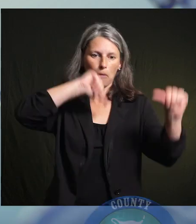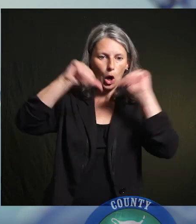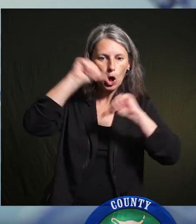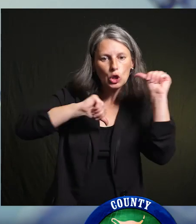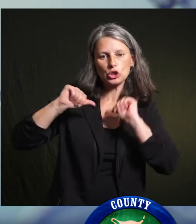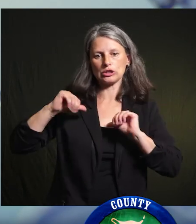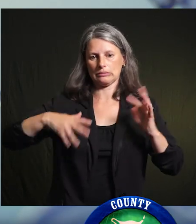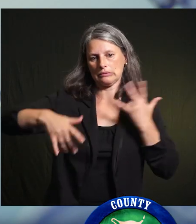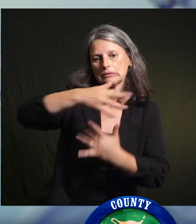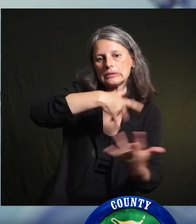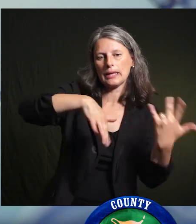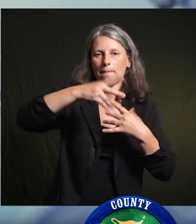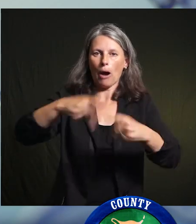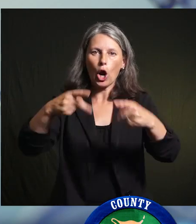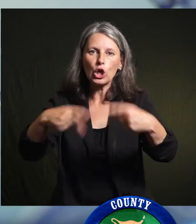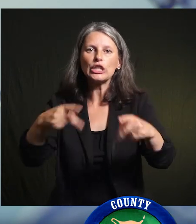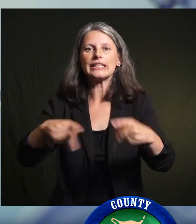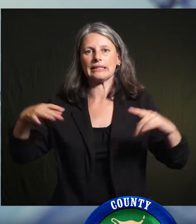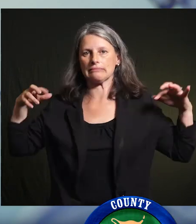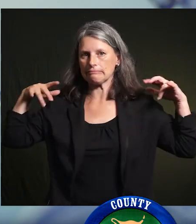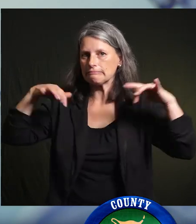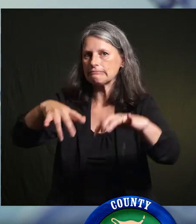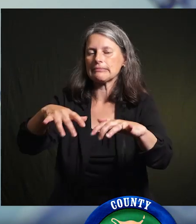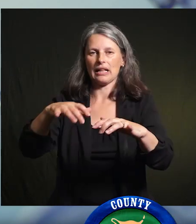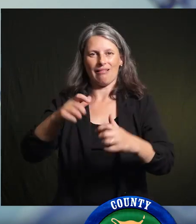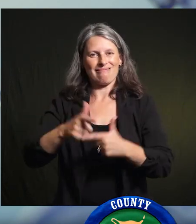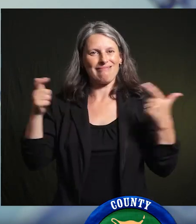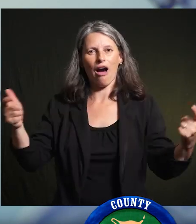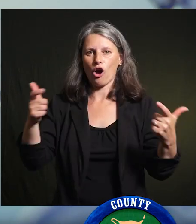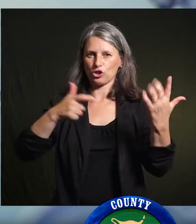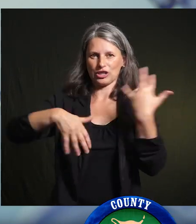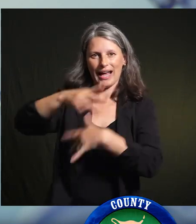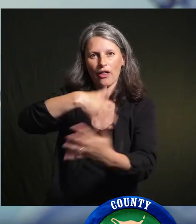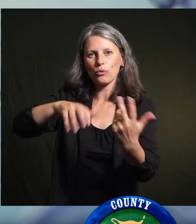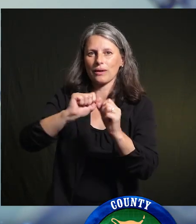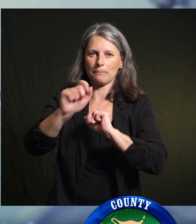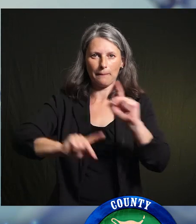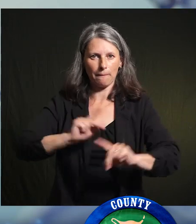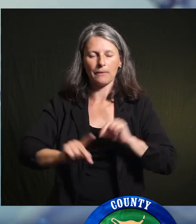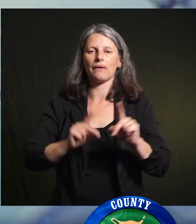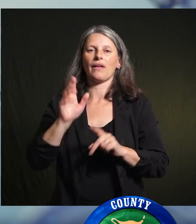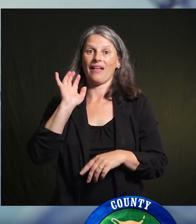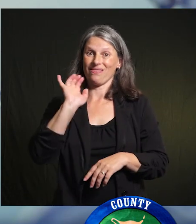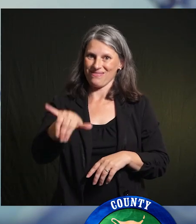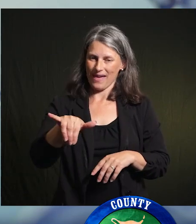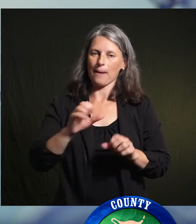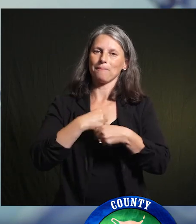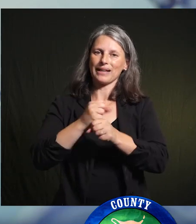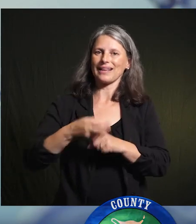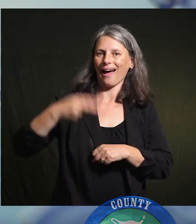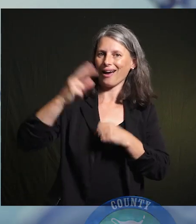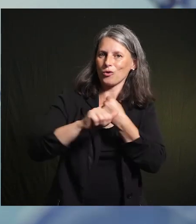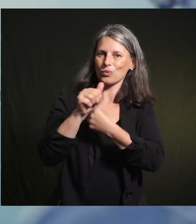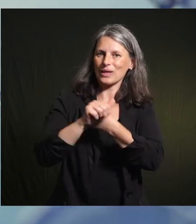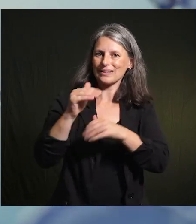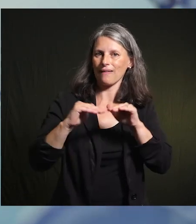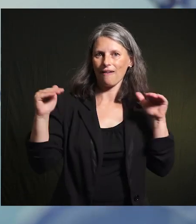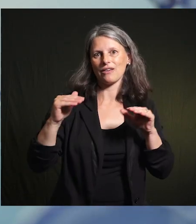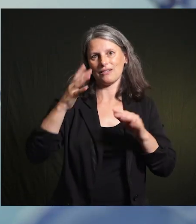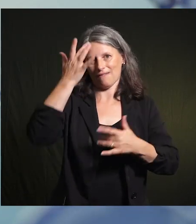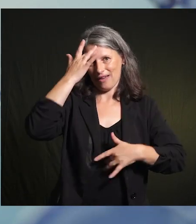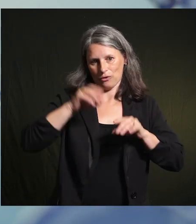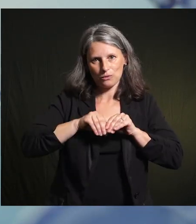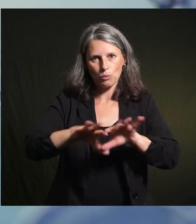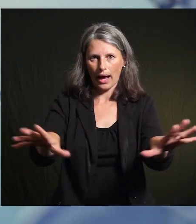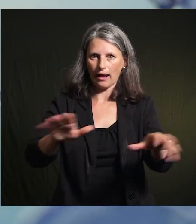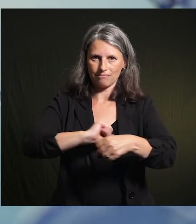and parties, those kind of large social gatherings, that's putting all of us at a higher risk level that makes it possible for this virus to continue